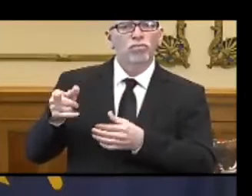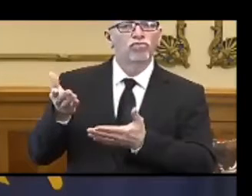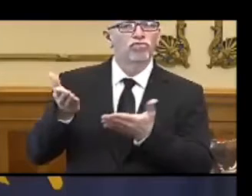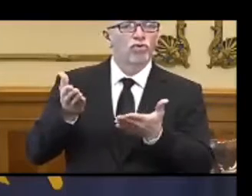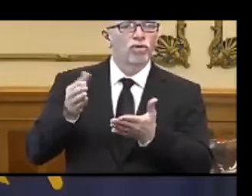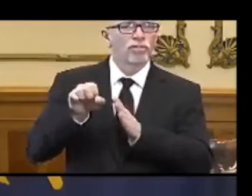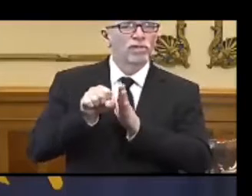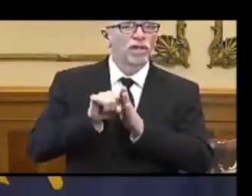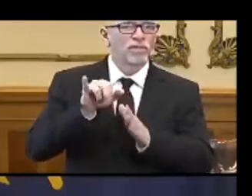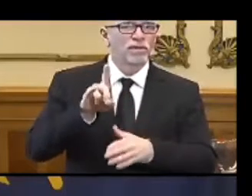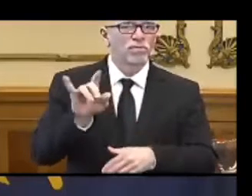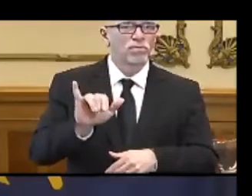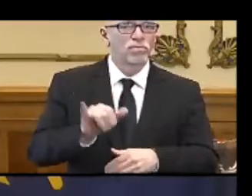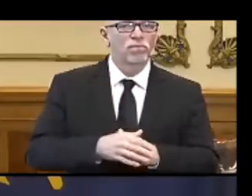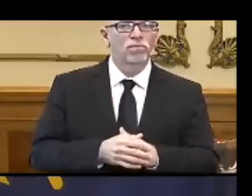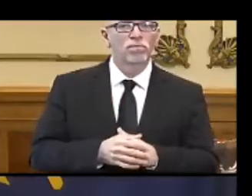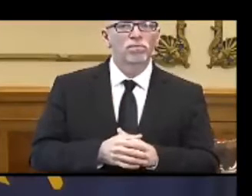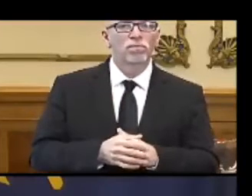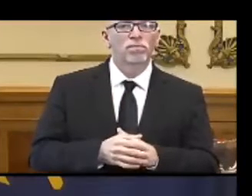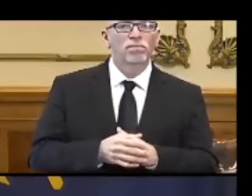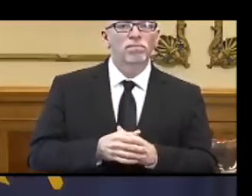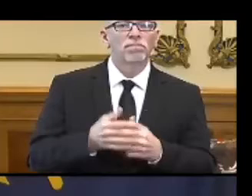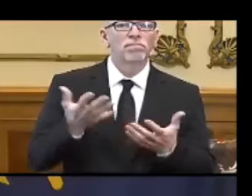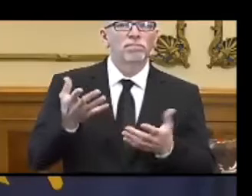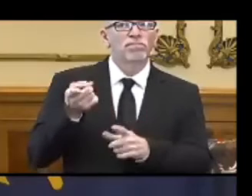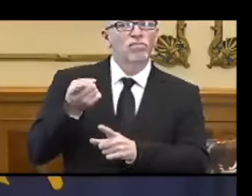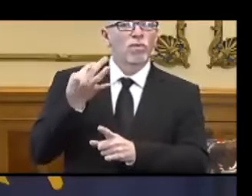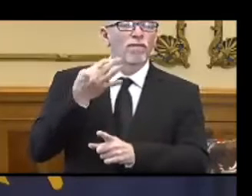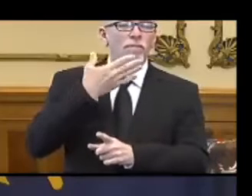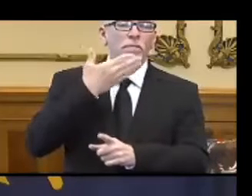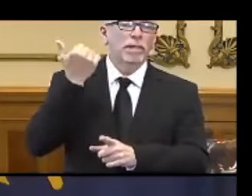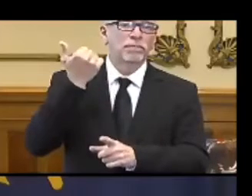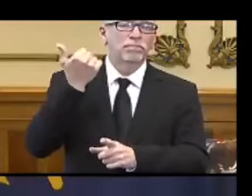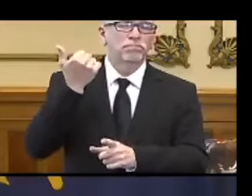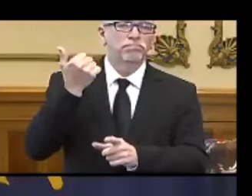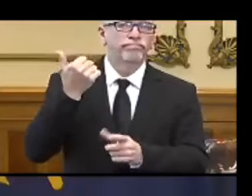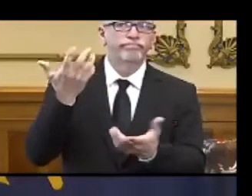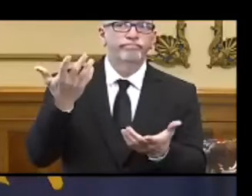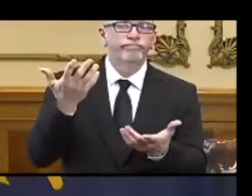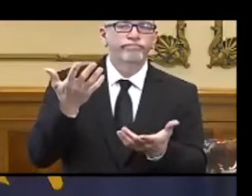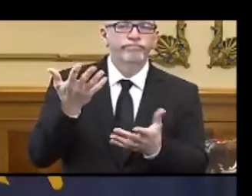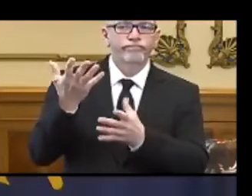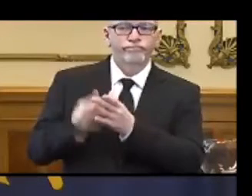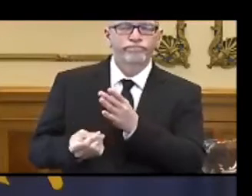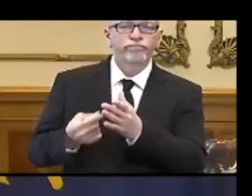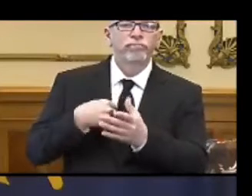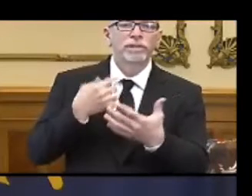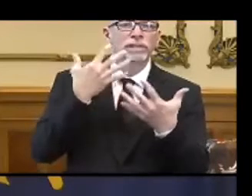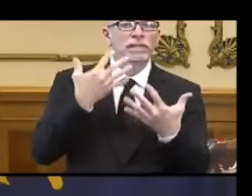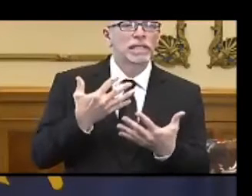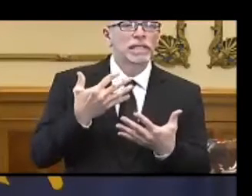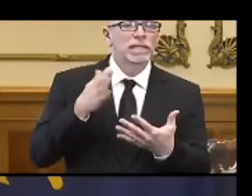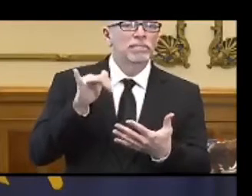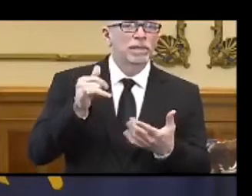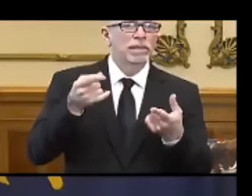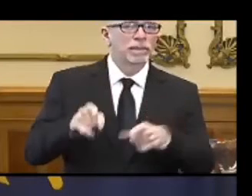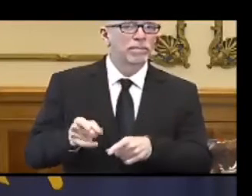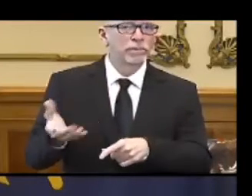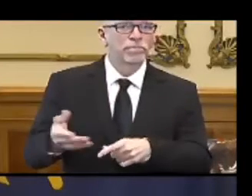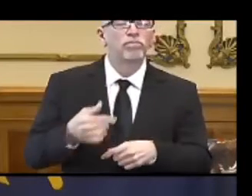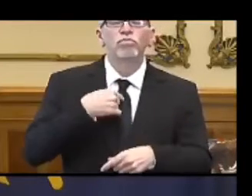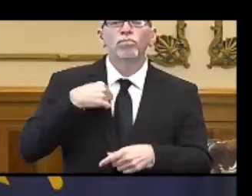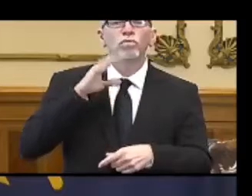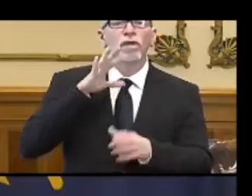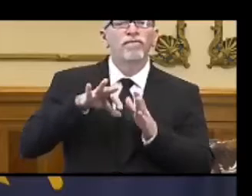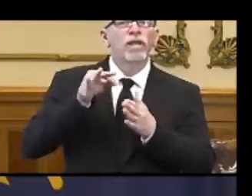Indiana. This is the best among us, and we're saddened by this tragic event, and we will find a